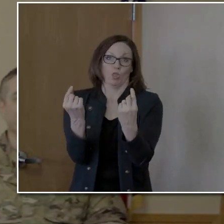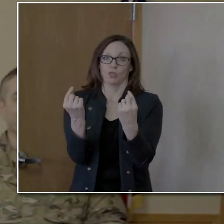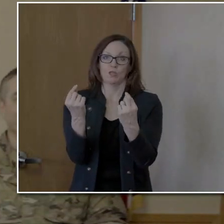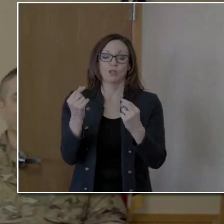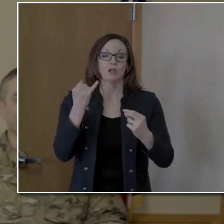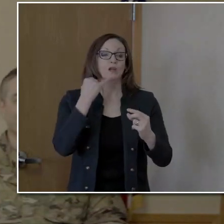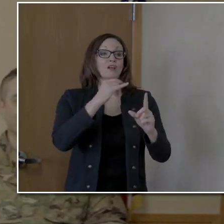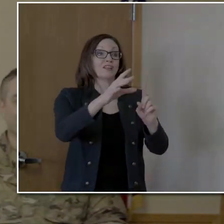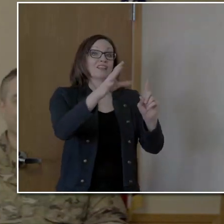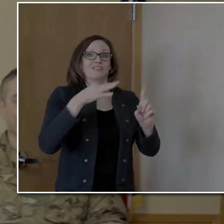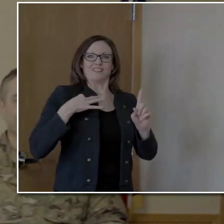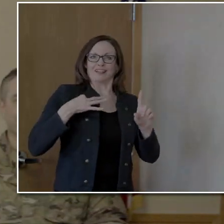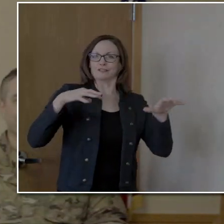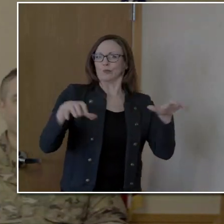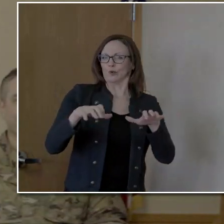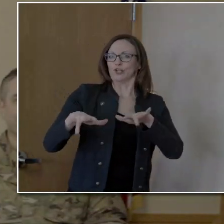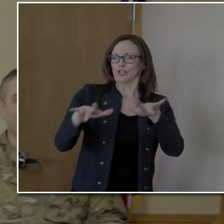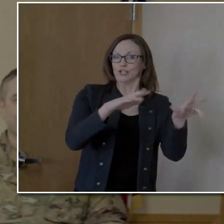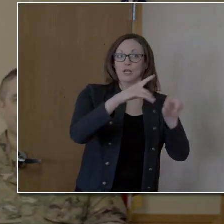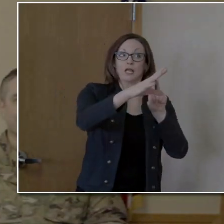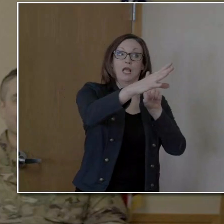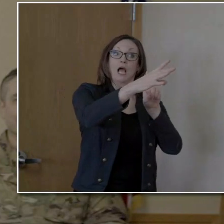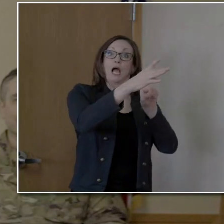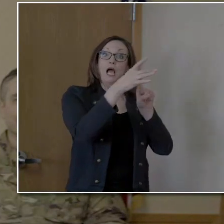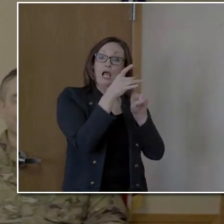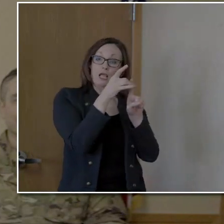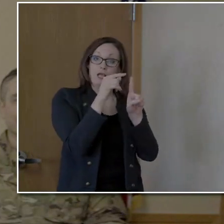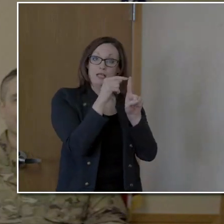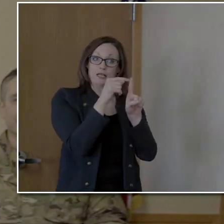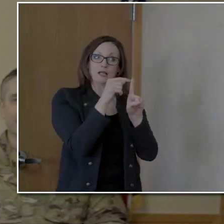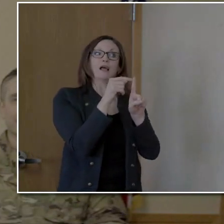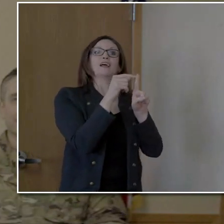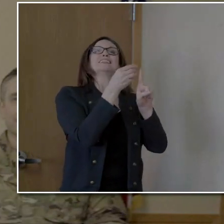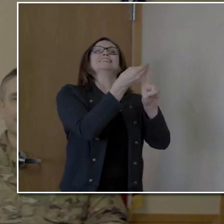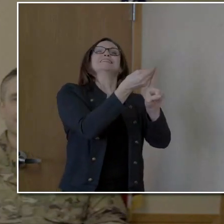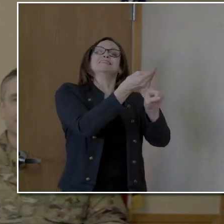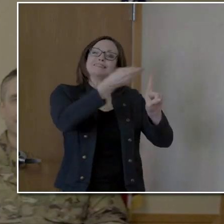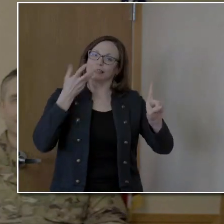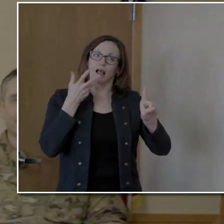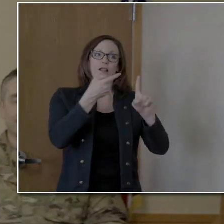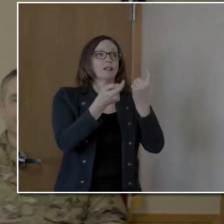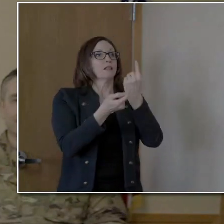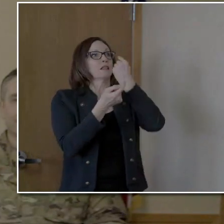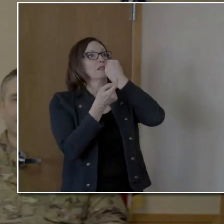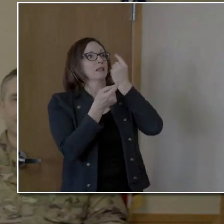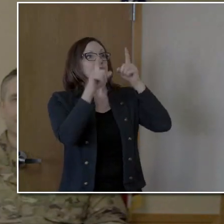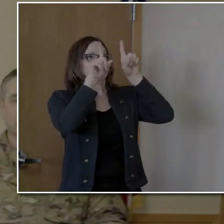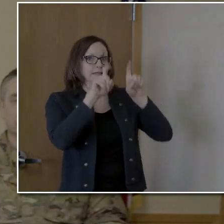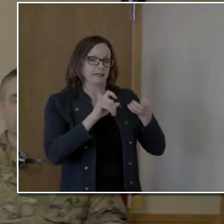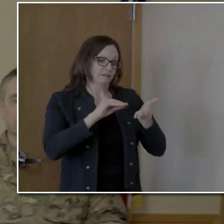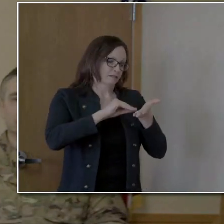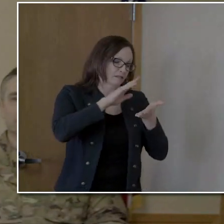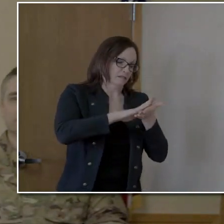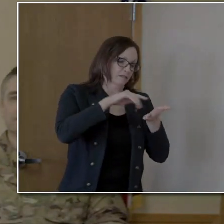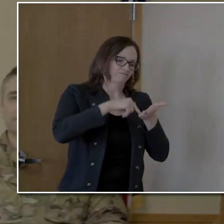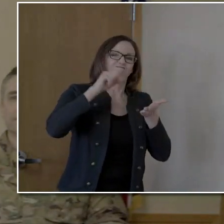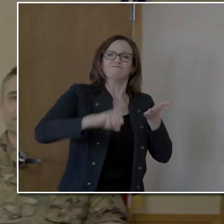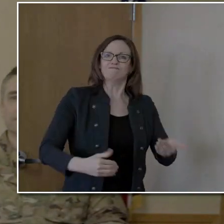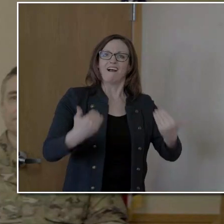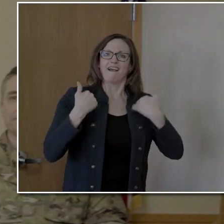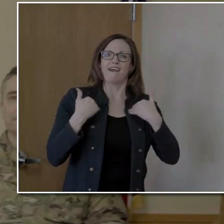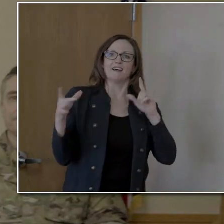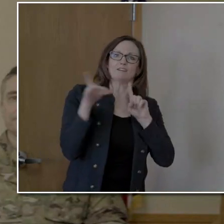We heard General Knapp lay out a scenario that 4 individuals with symptoms didn't get tested, which seems to go against DHS guidance, and he touched on